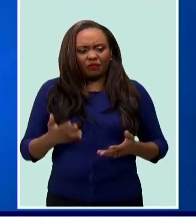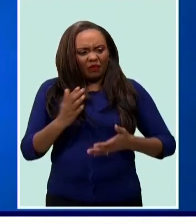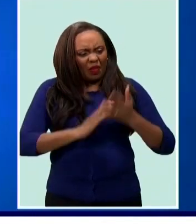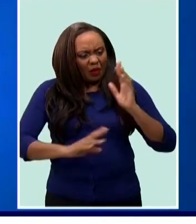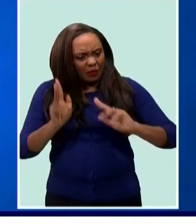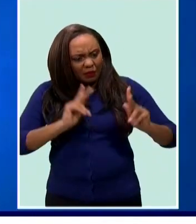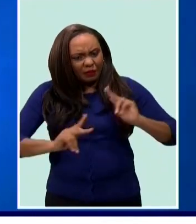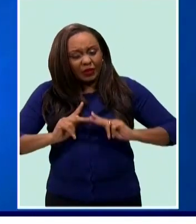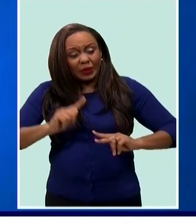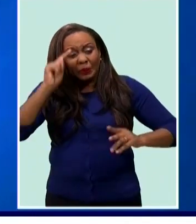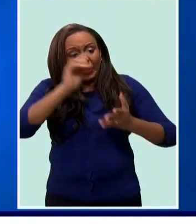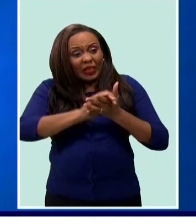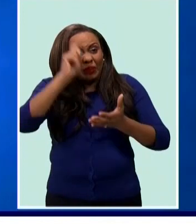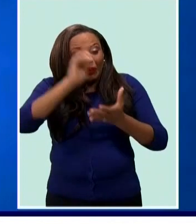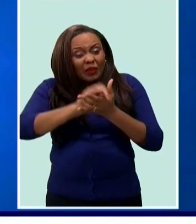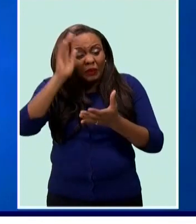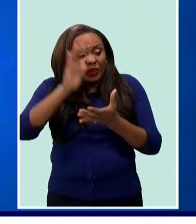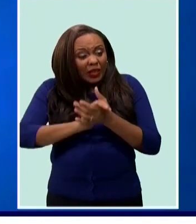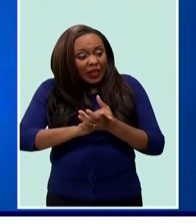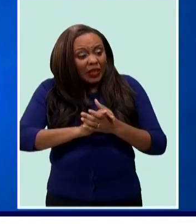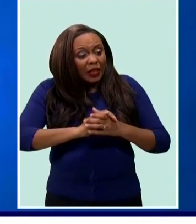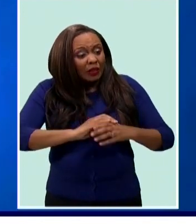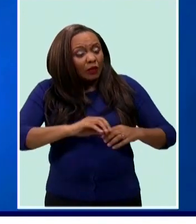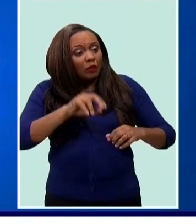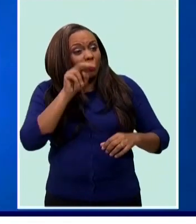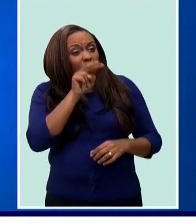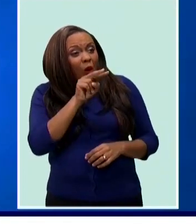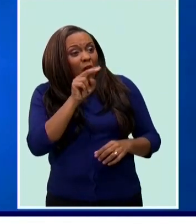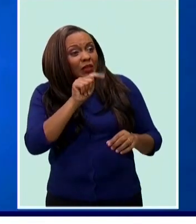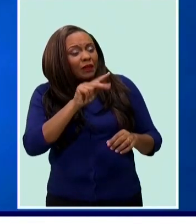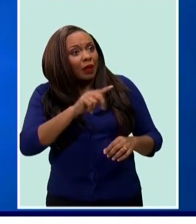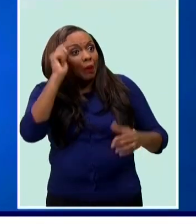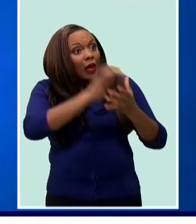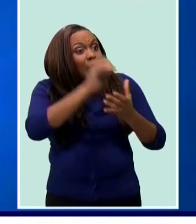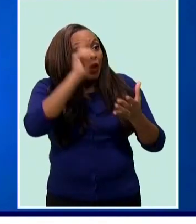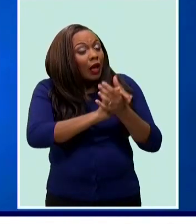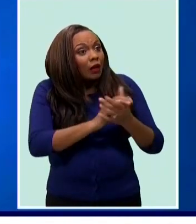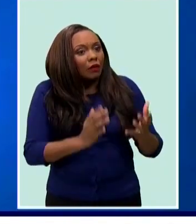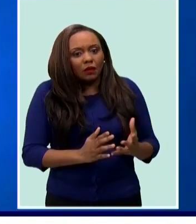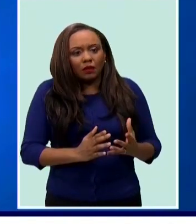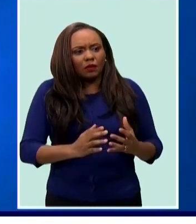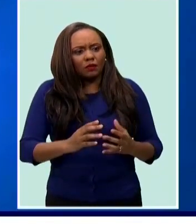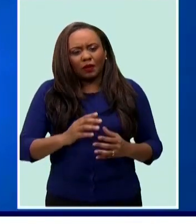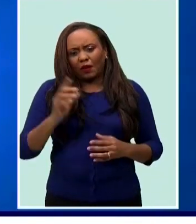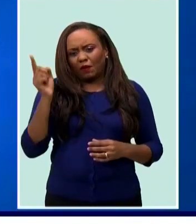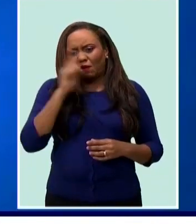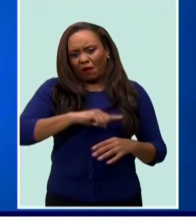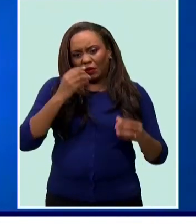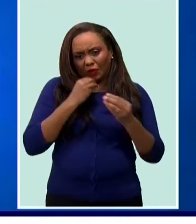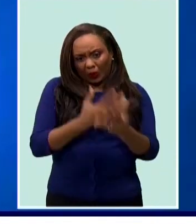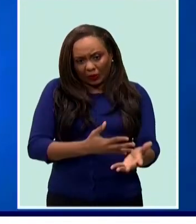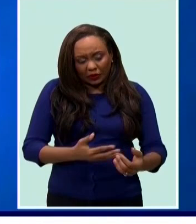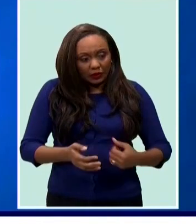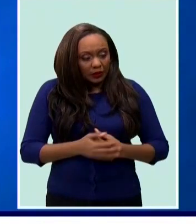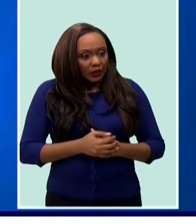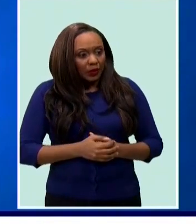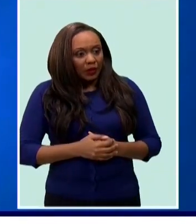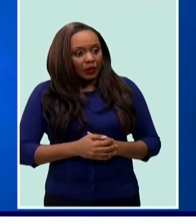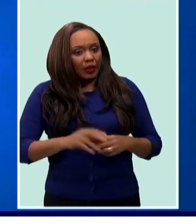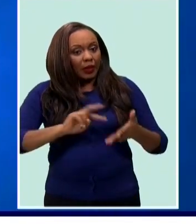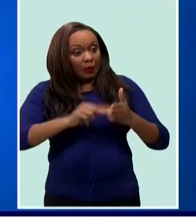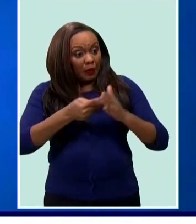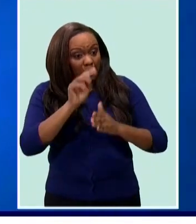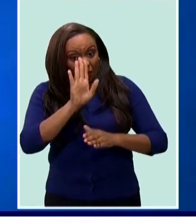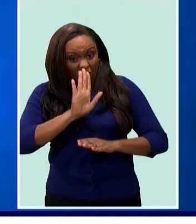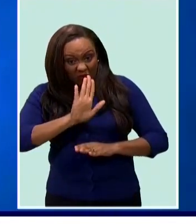always believe in quote-unquote fake news. And conspiracy. So when you believe in fake news, you put your children at risk.